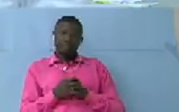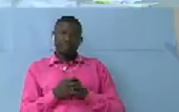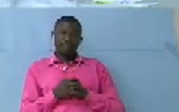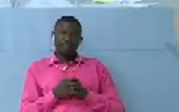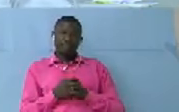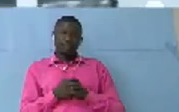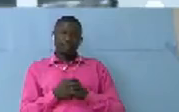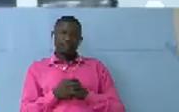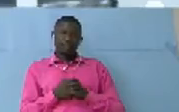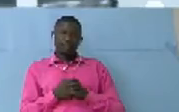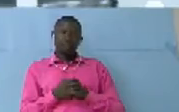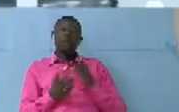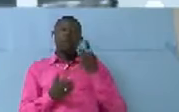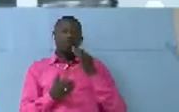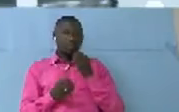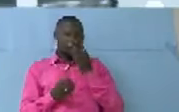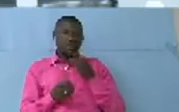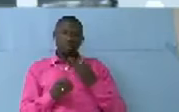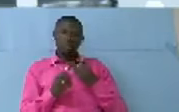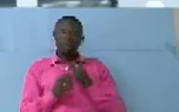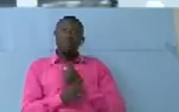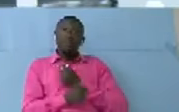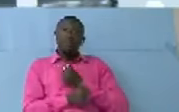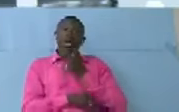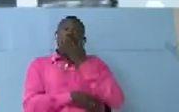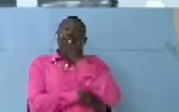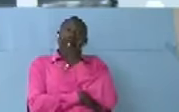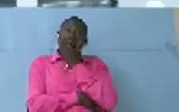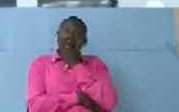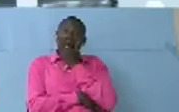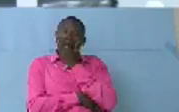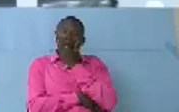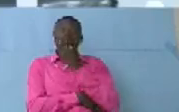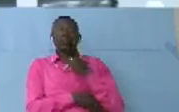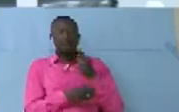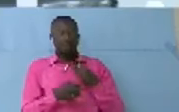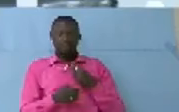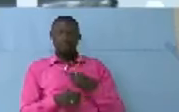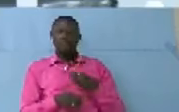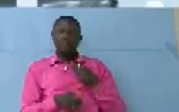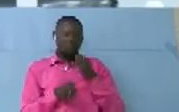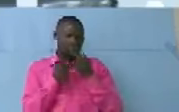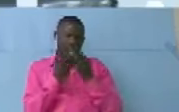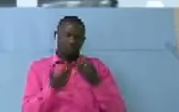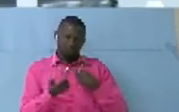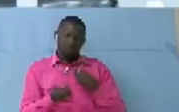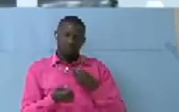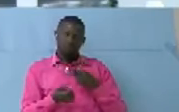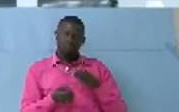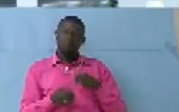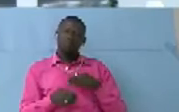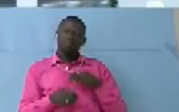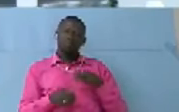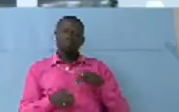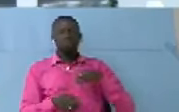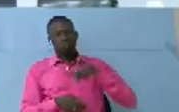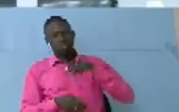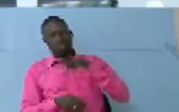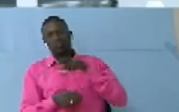proceed. So kabun konfo ko kalu. So when I said to myself, Kalu. They told me to raise my feet.